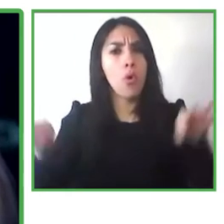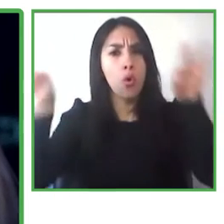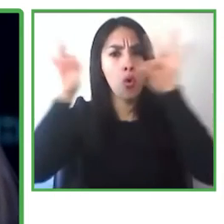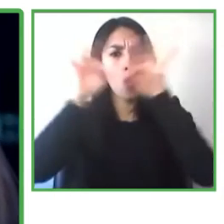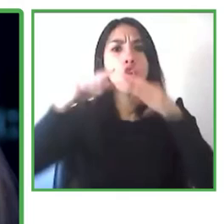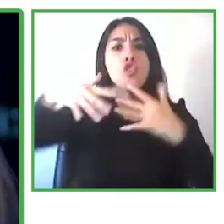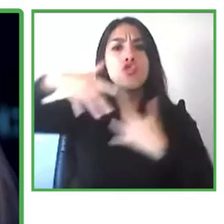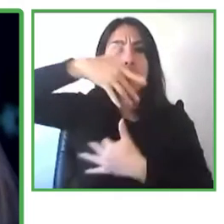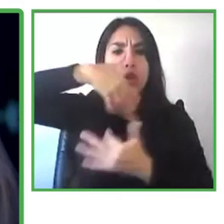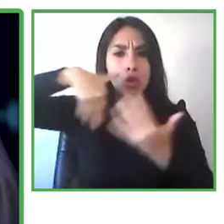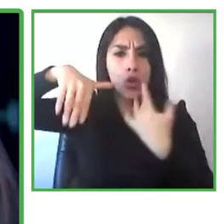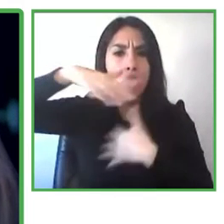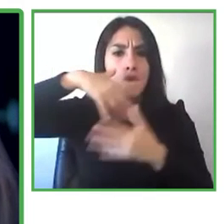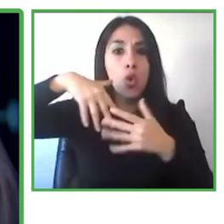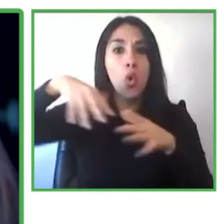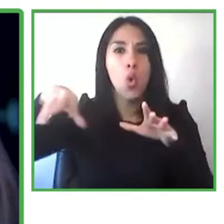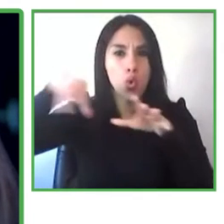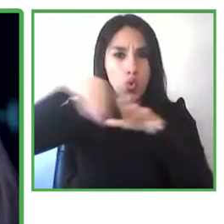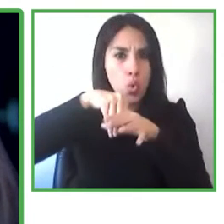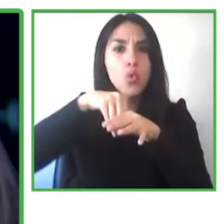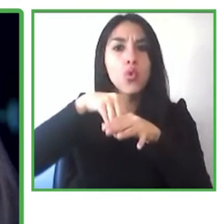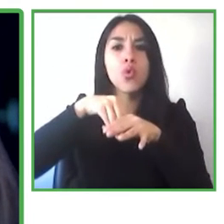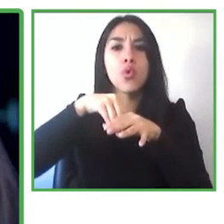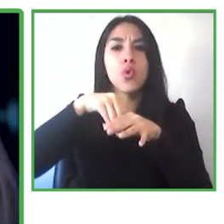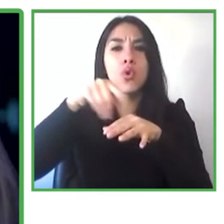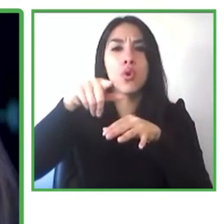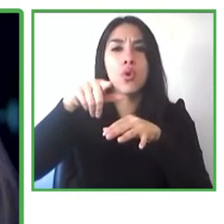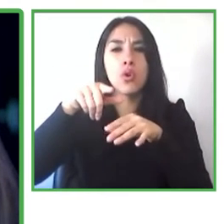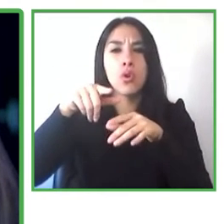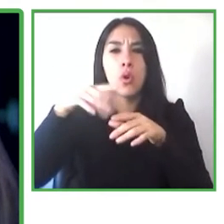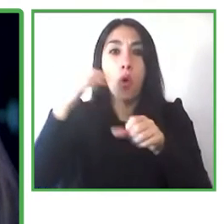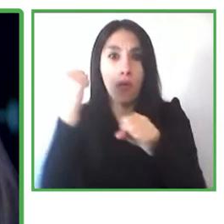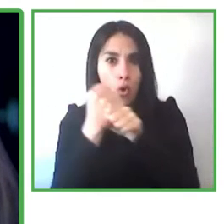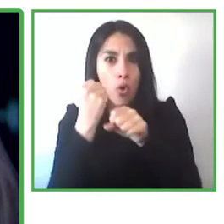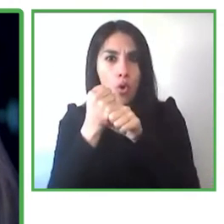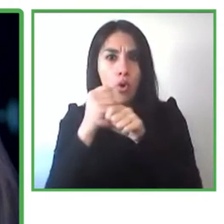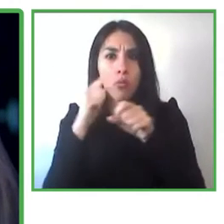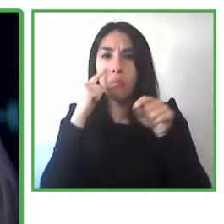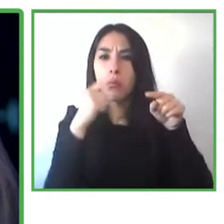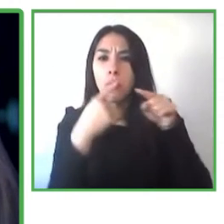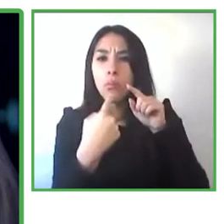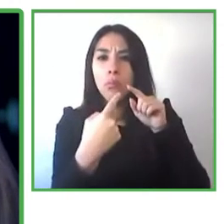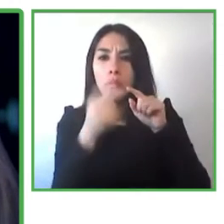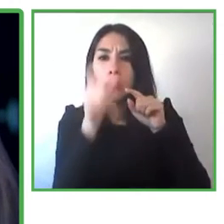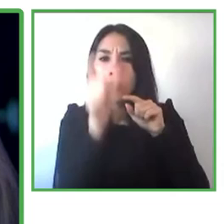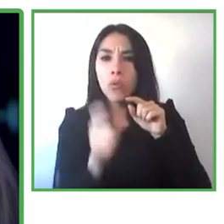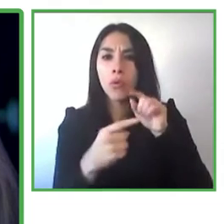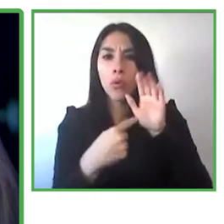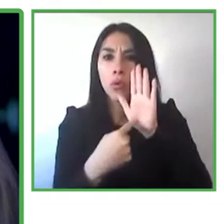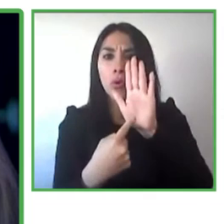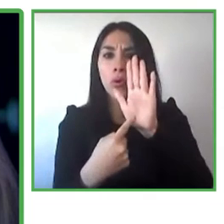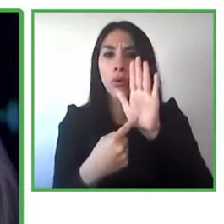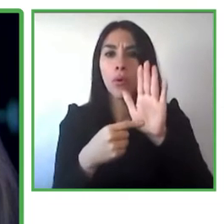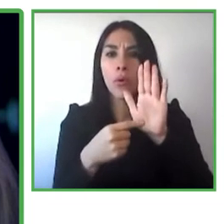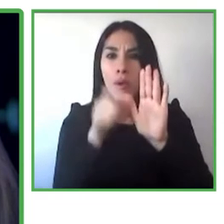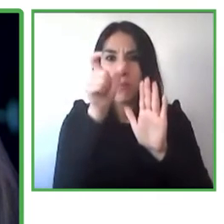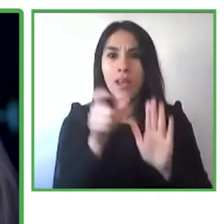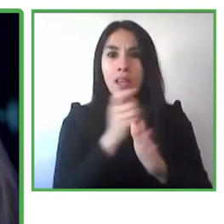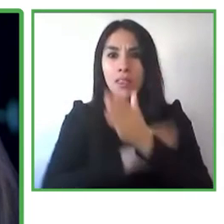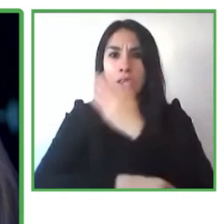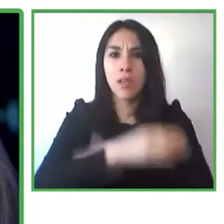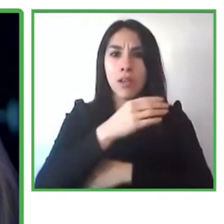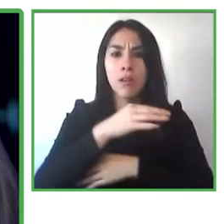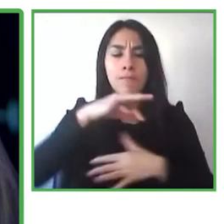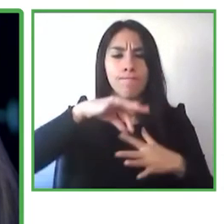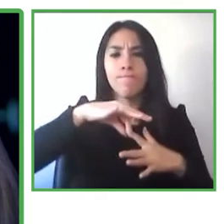work inclusion was a way to include people with disabilities, in which not only them, they would boost